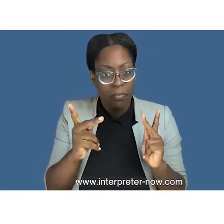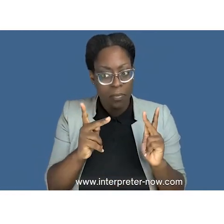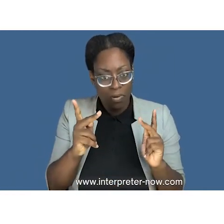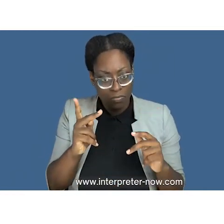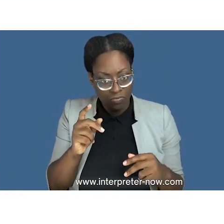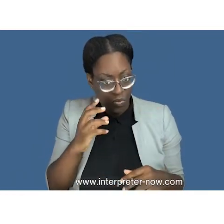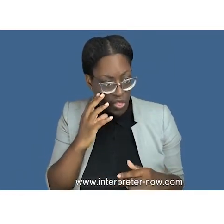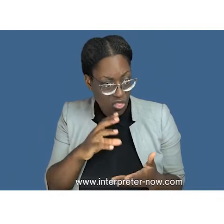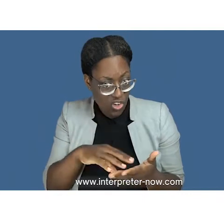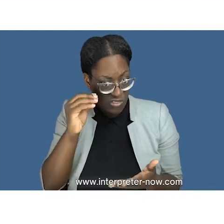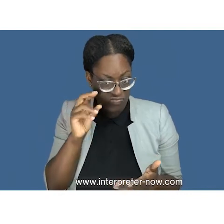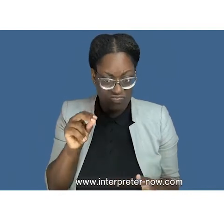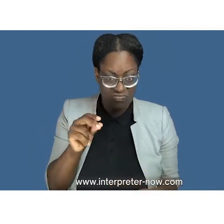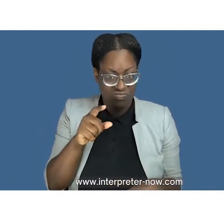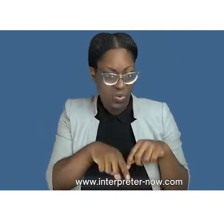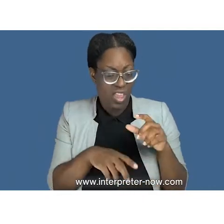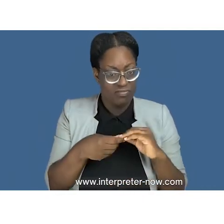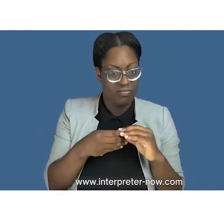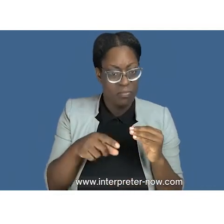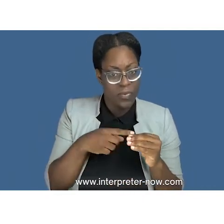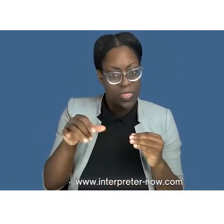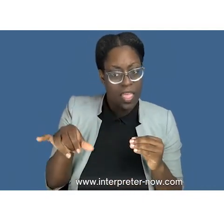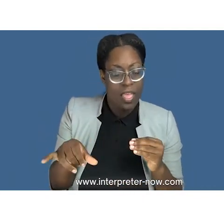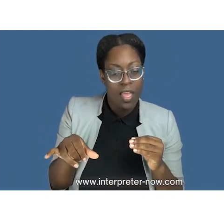experiences that people have. So recognize that in